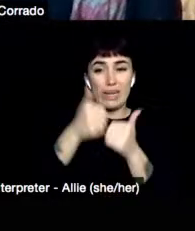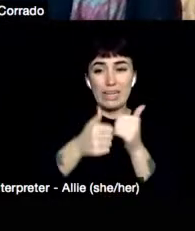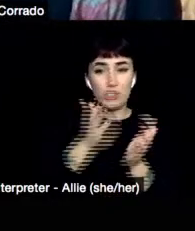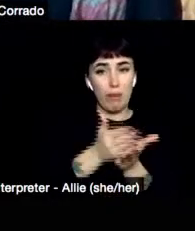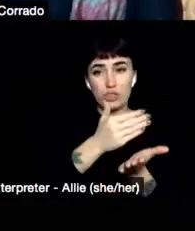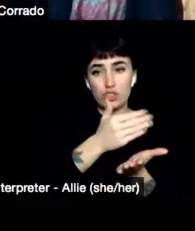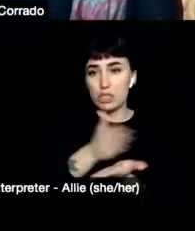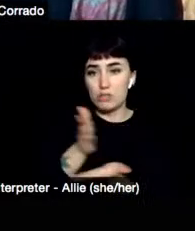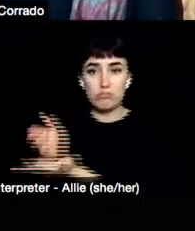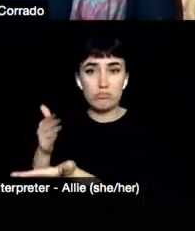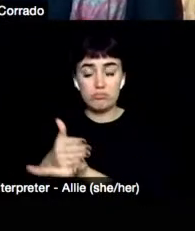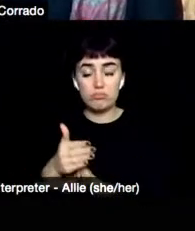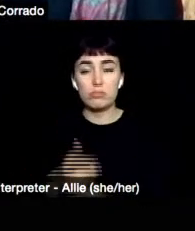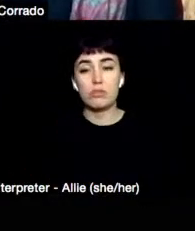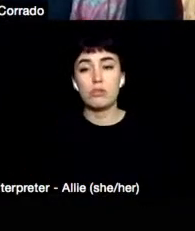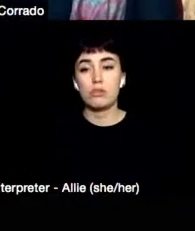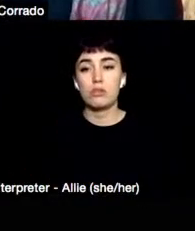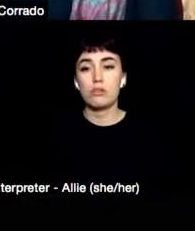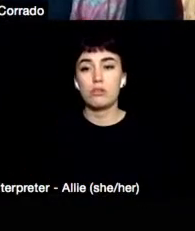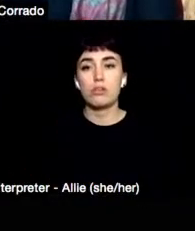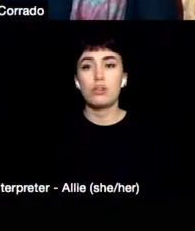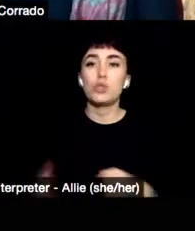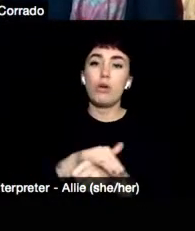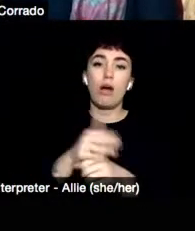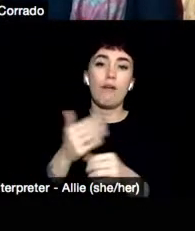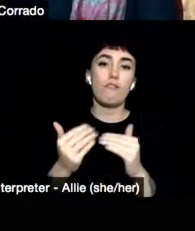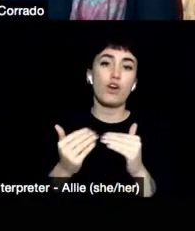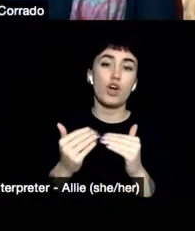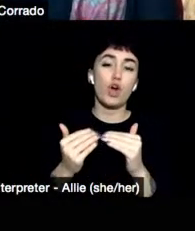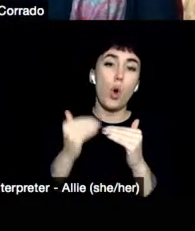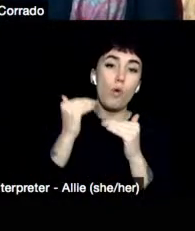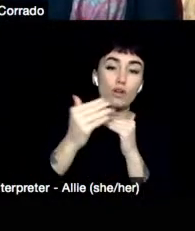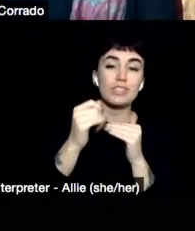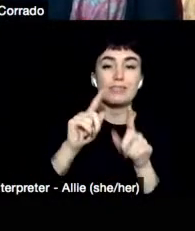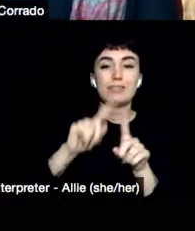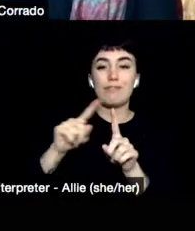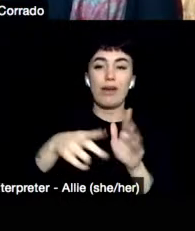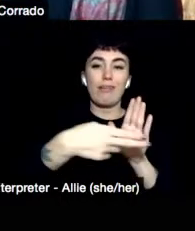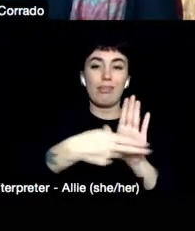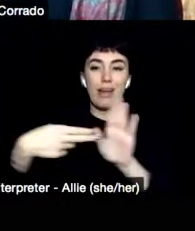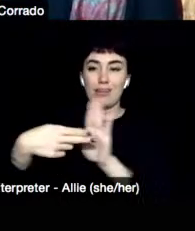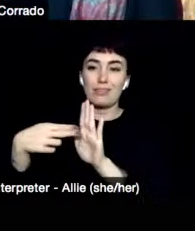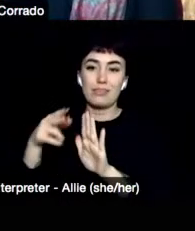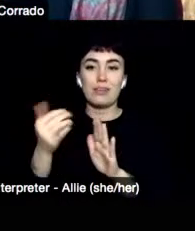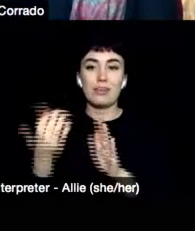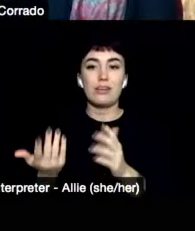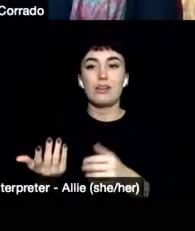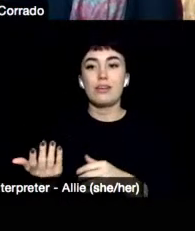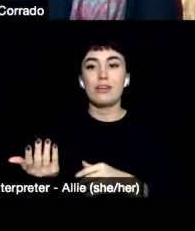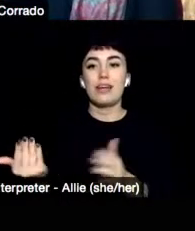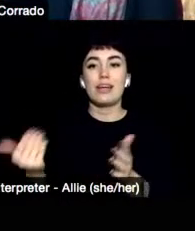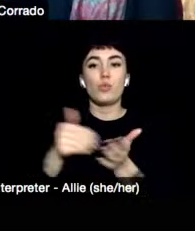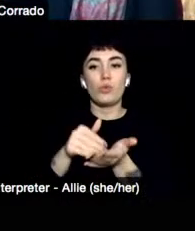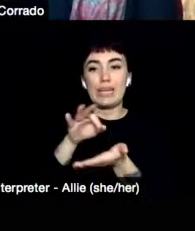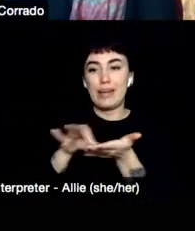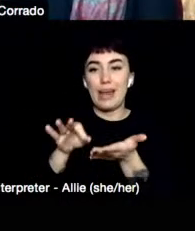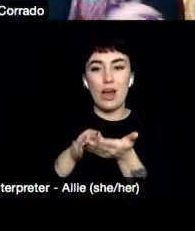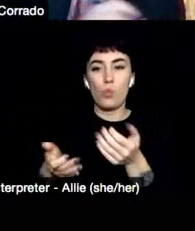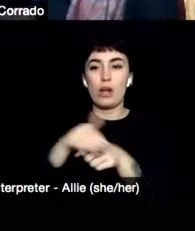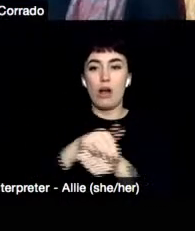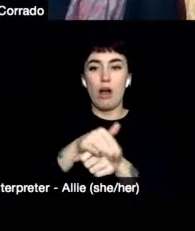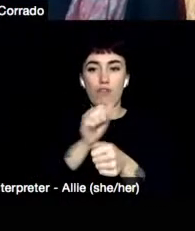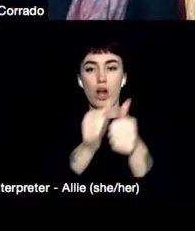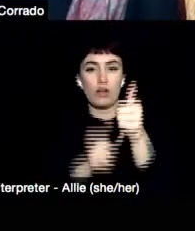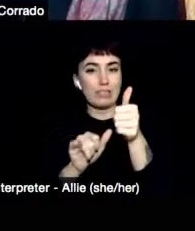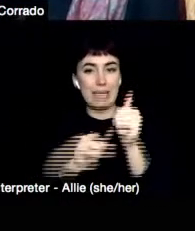budgets to cover overages and the different classifications. It's not every account we cover, just within the classifications